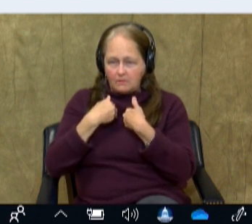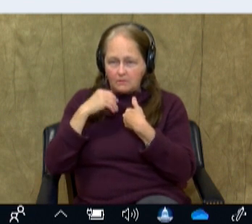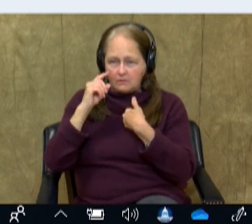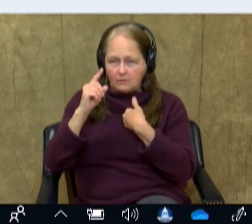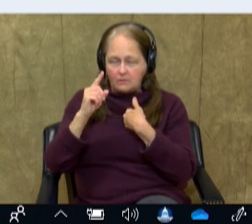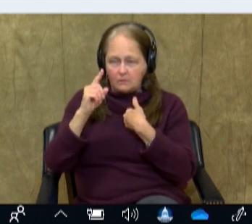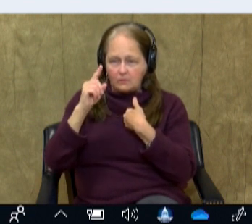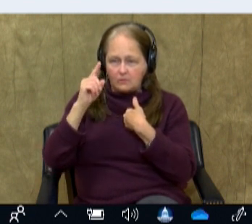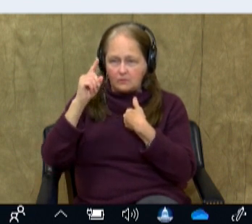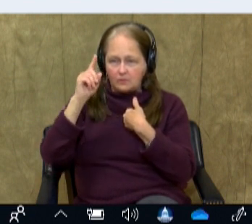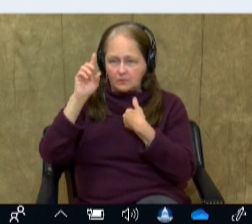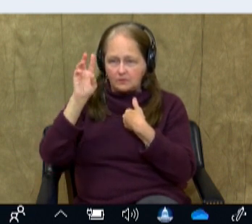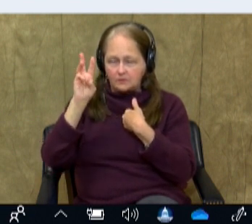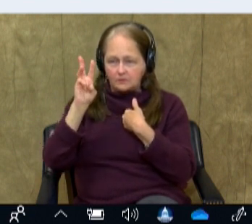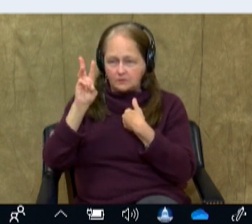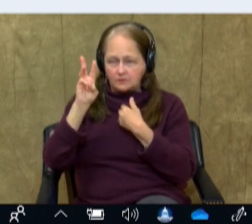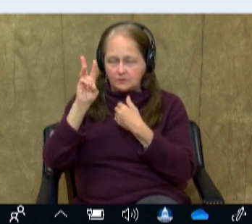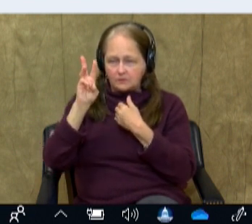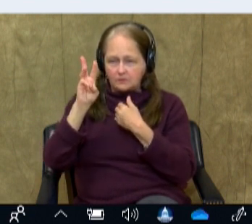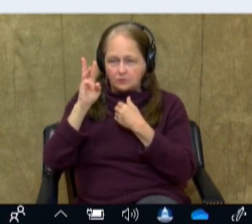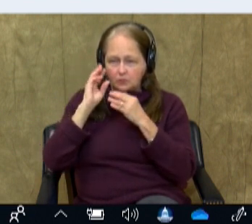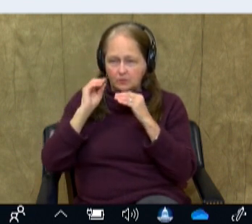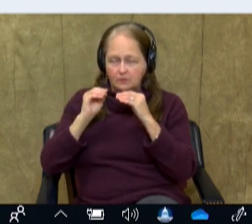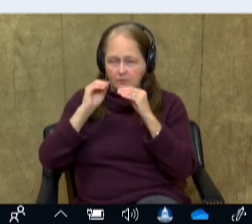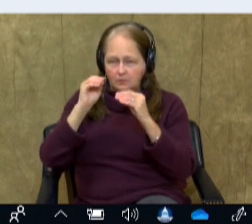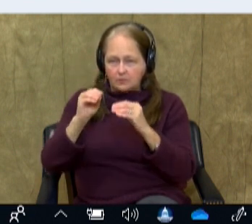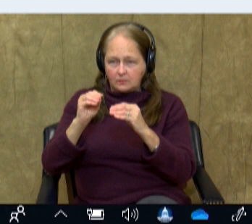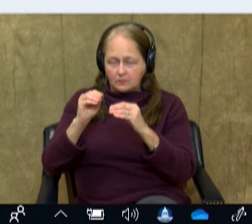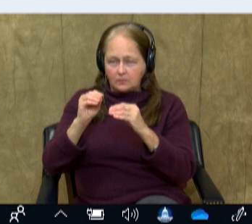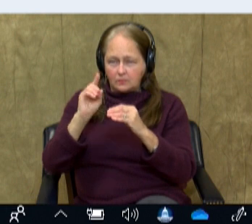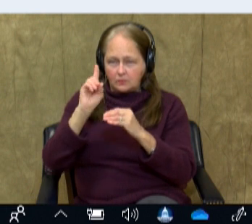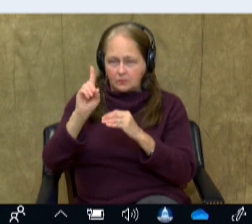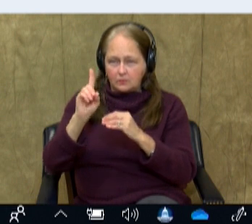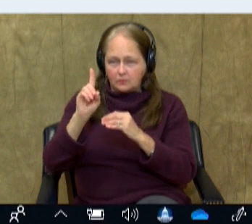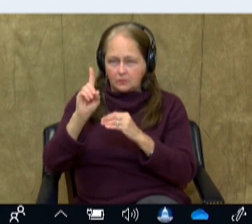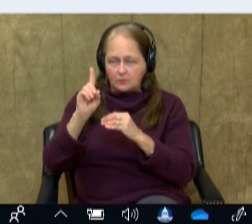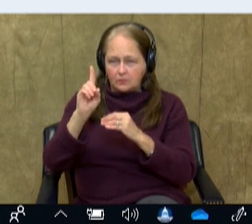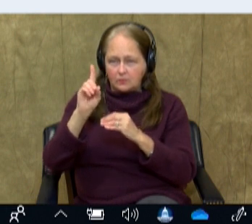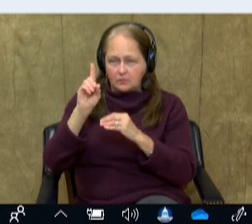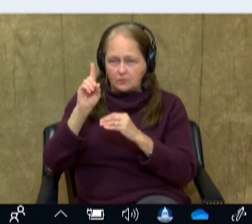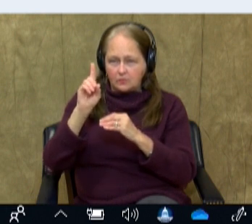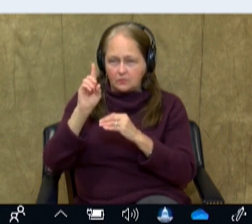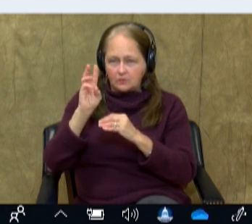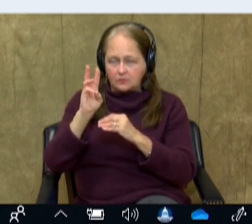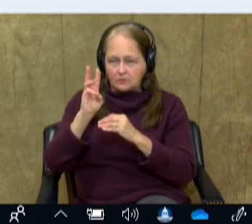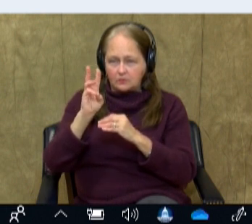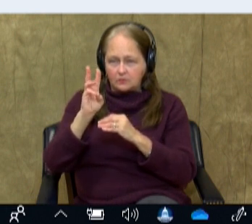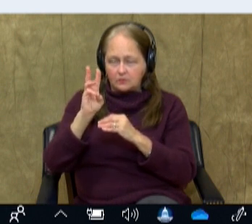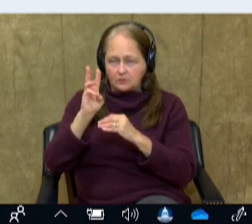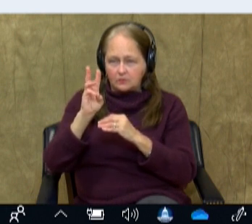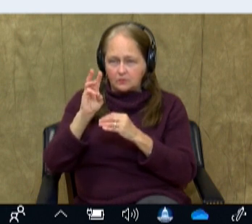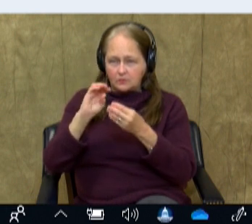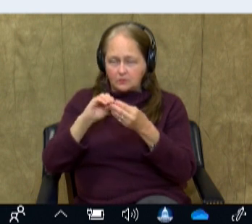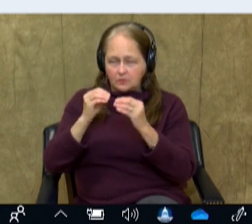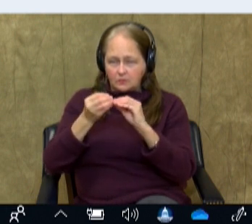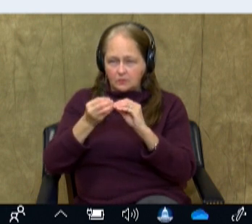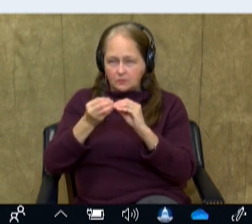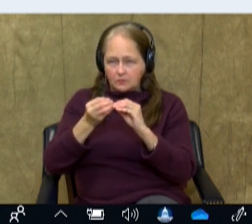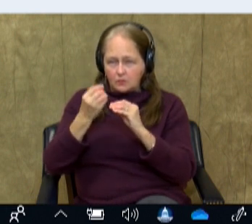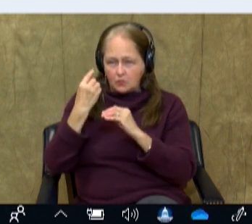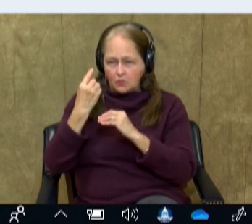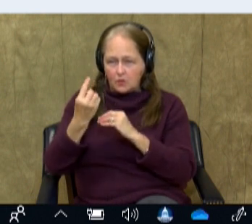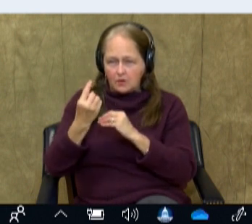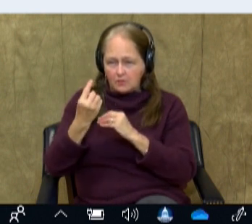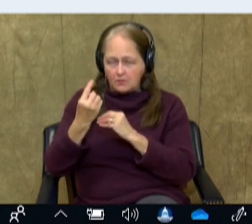1 6. So we're going to put 1 6 and put the number